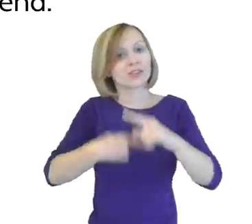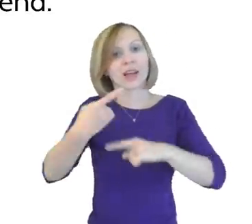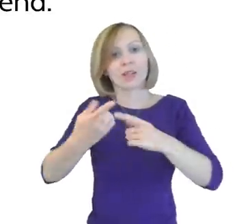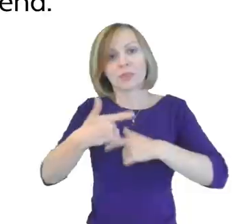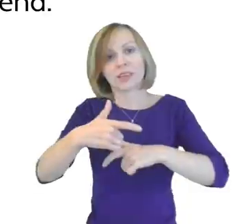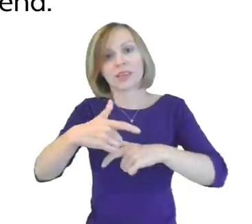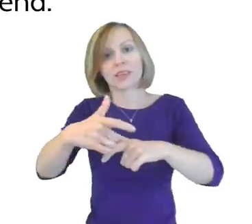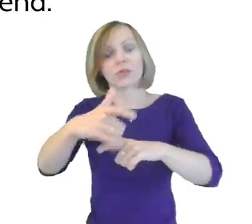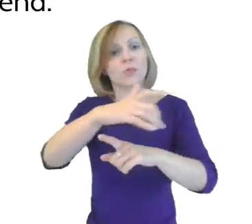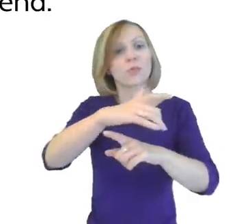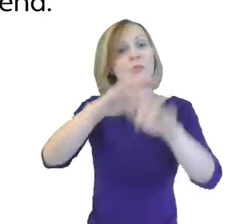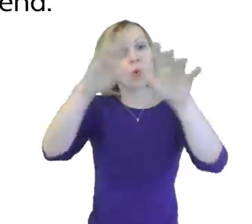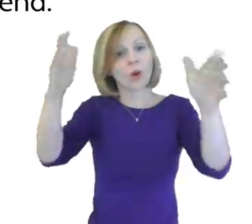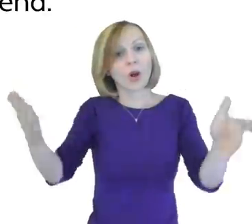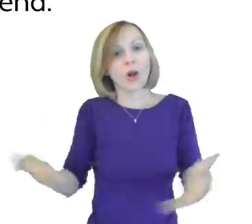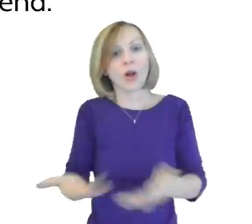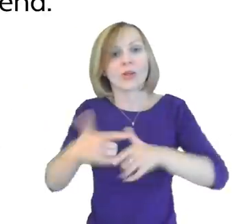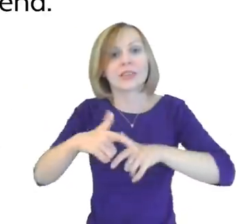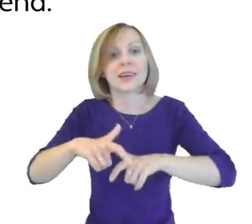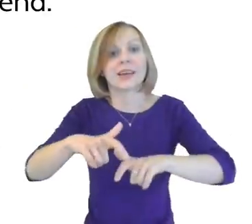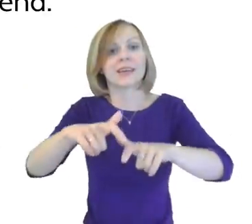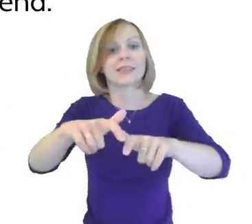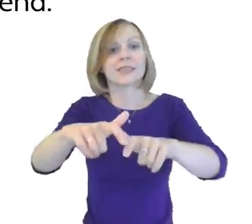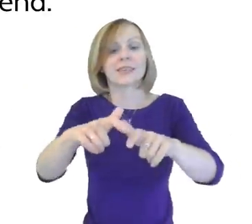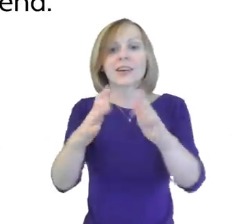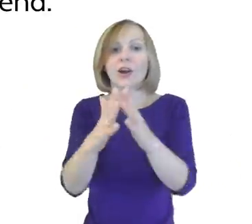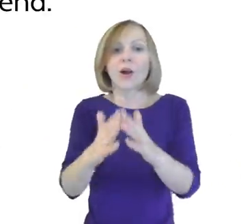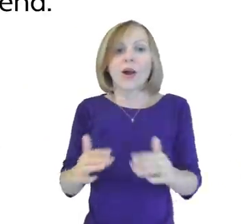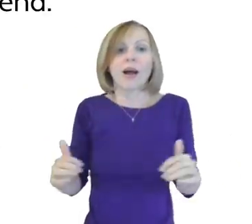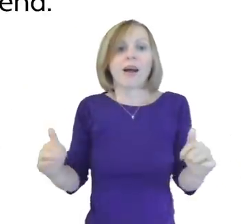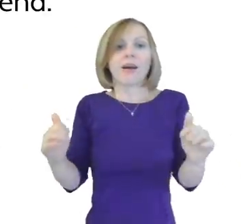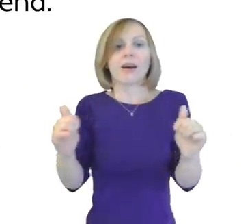and ever shall be, world without end.